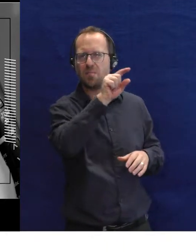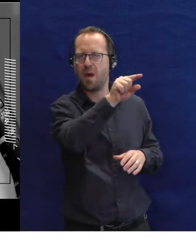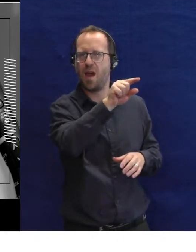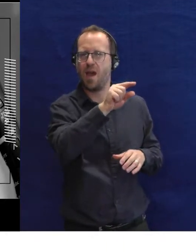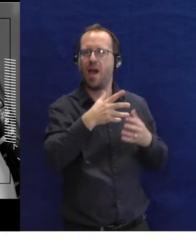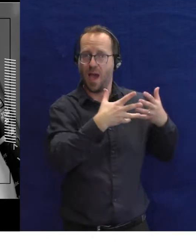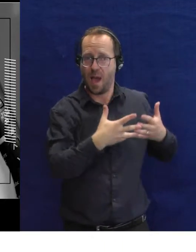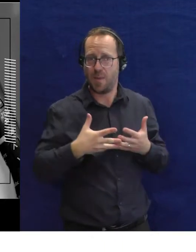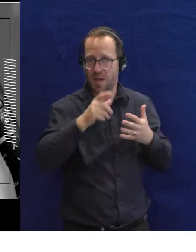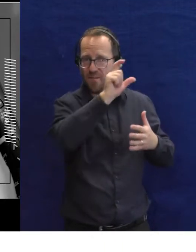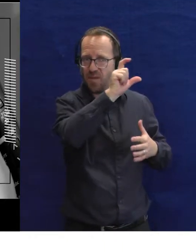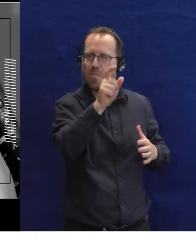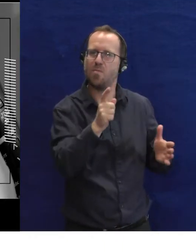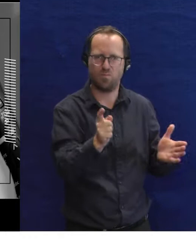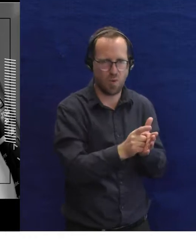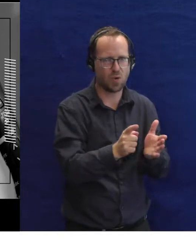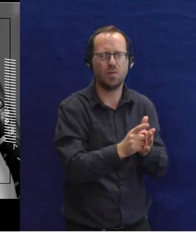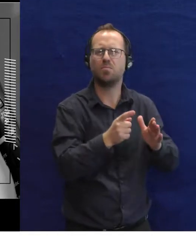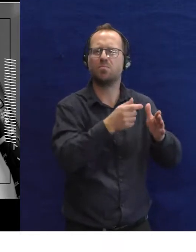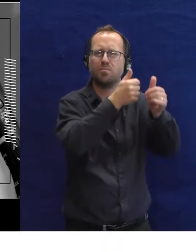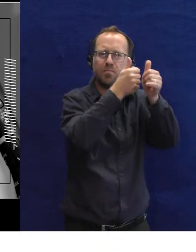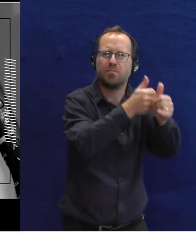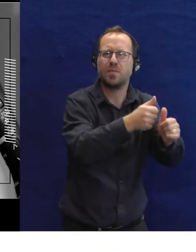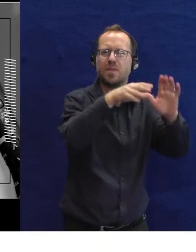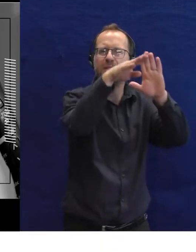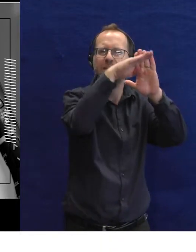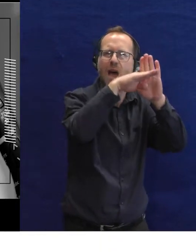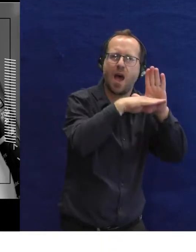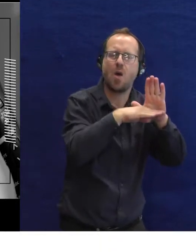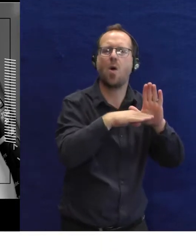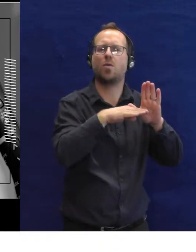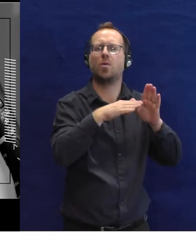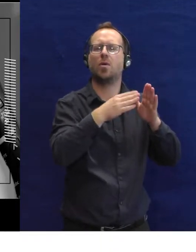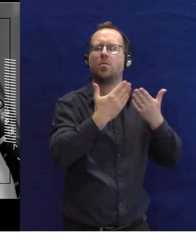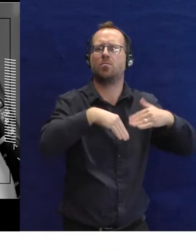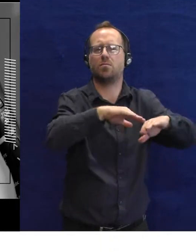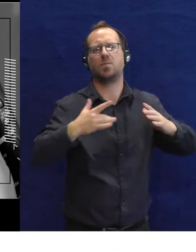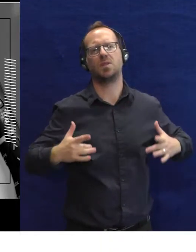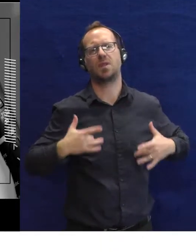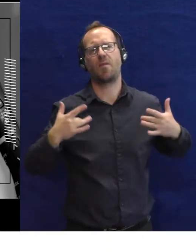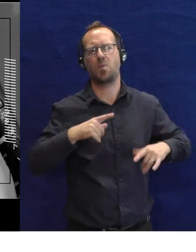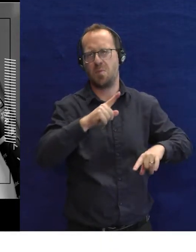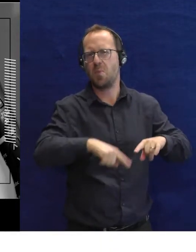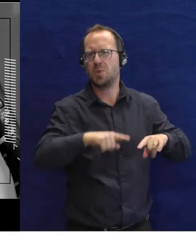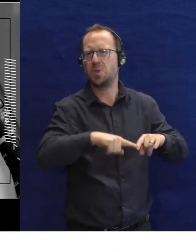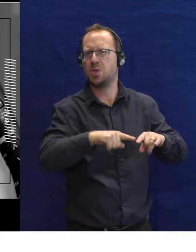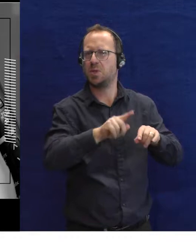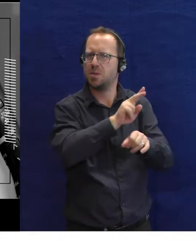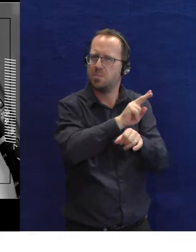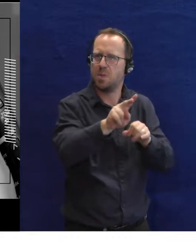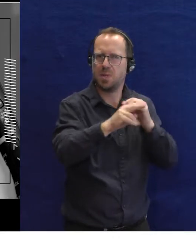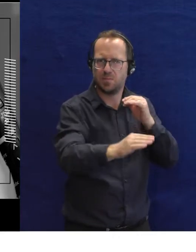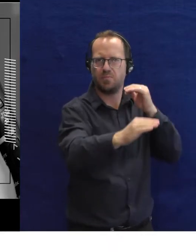requirements, especially described in the American Disability Act. And therefore, they are